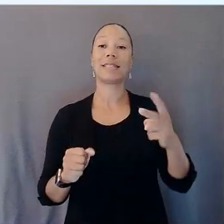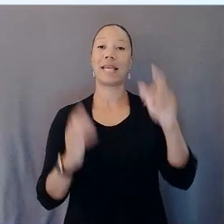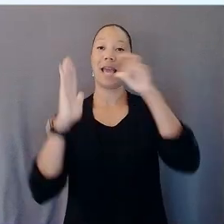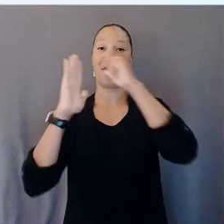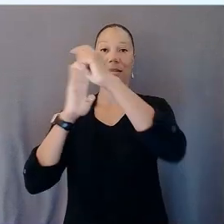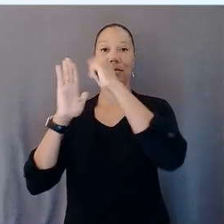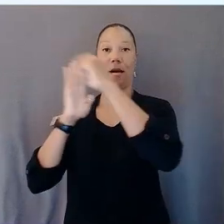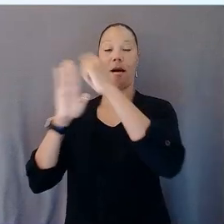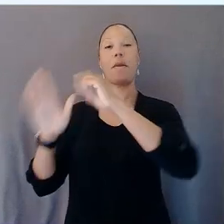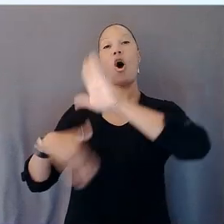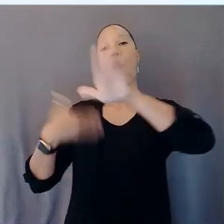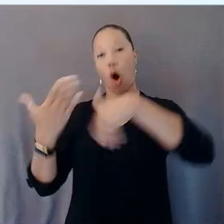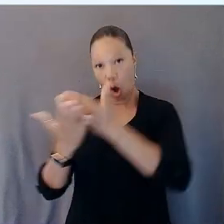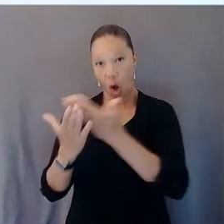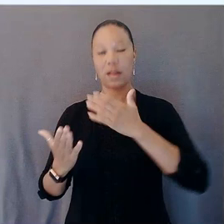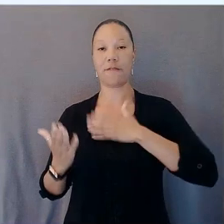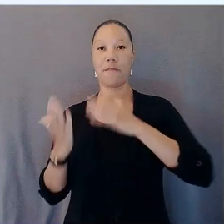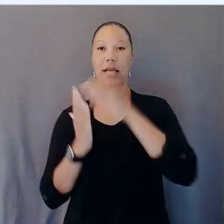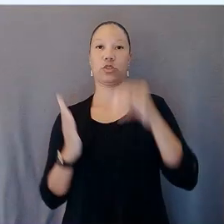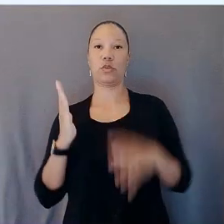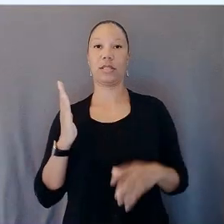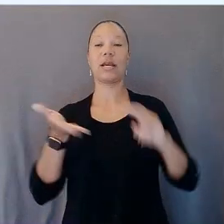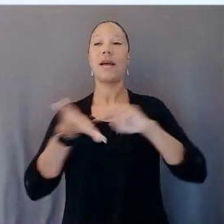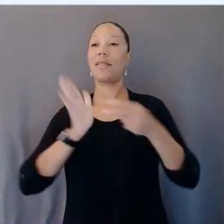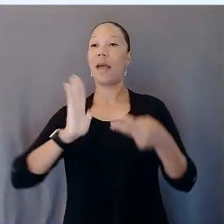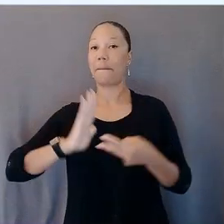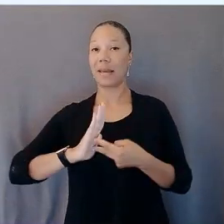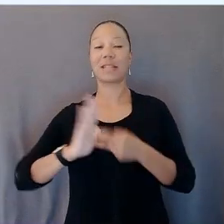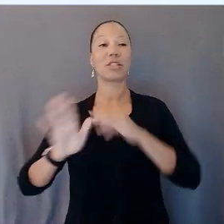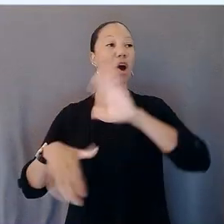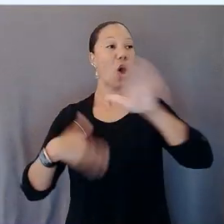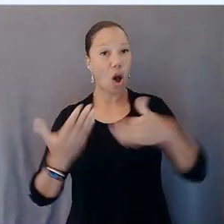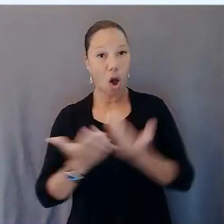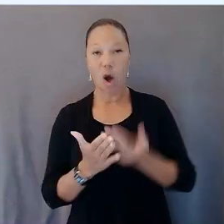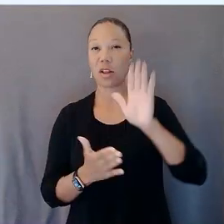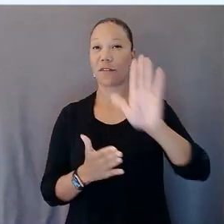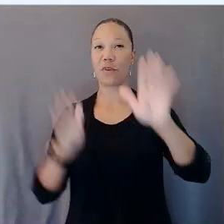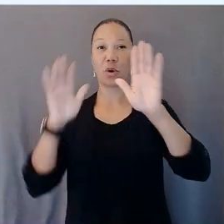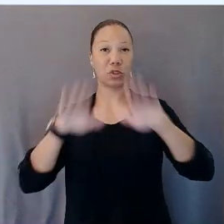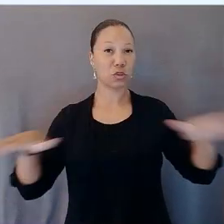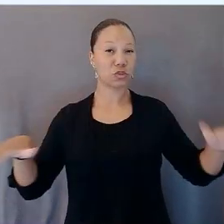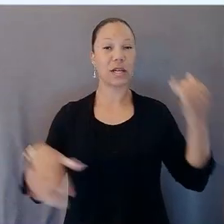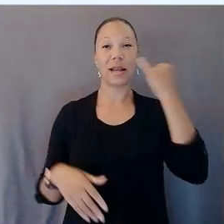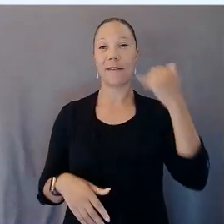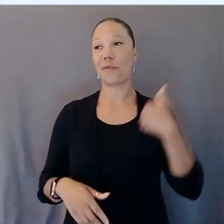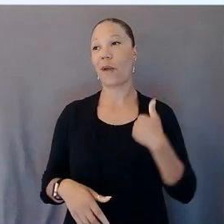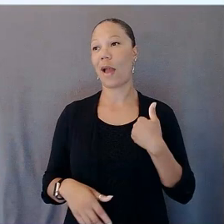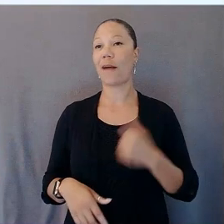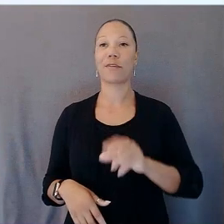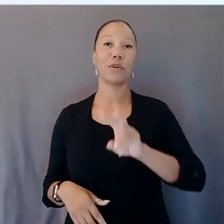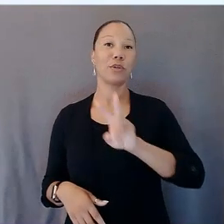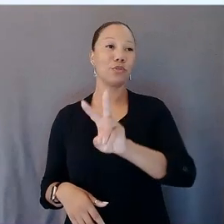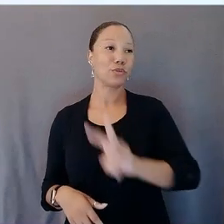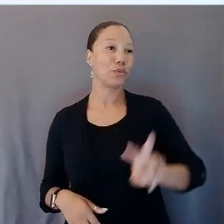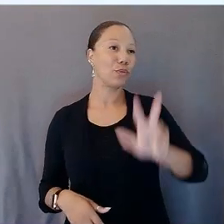means preferences for all of my students. What that is asking for is if you have 2, 3, or 1, 2,